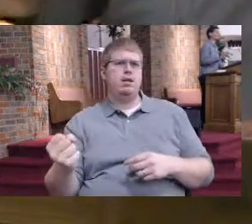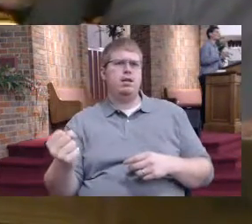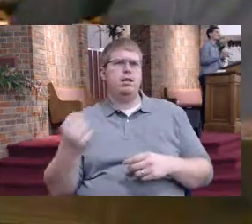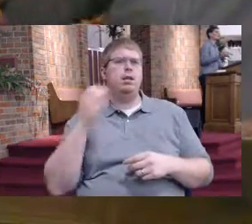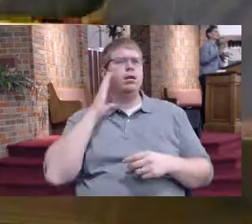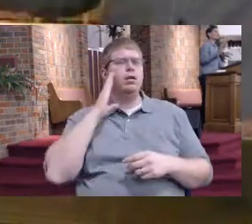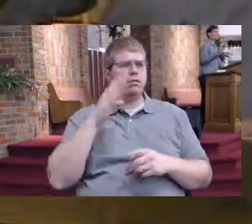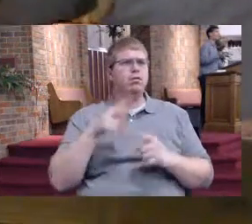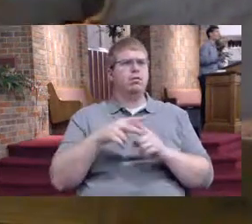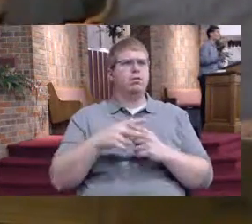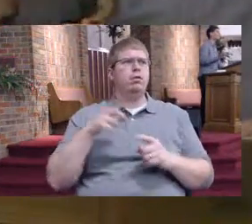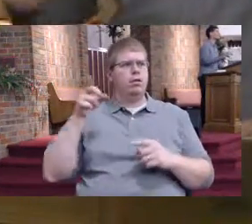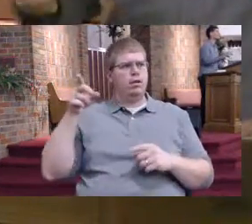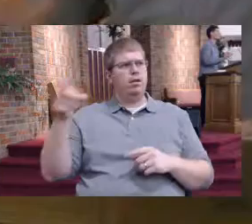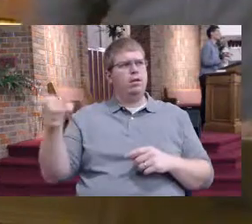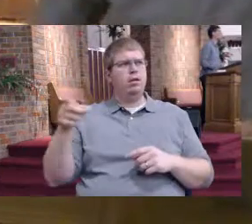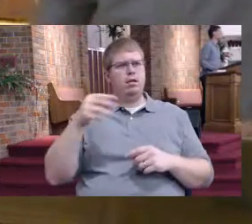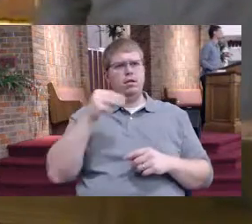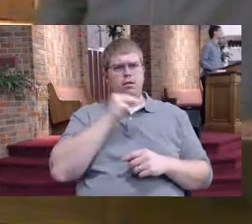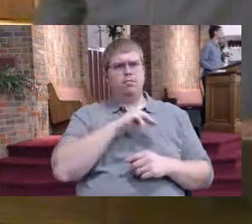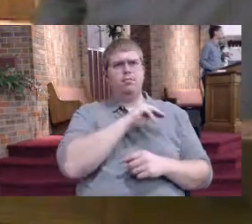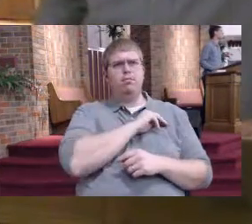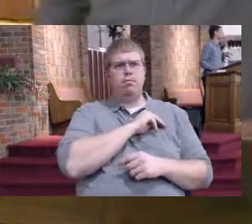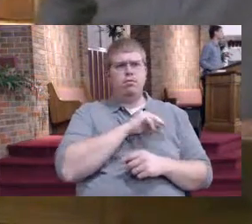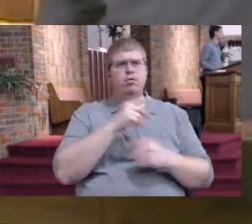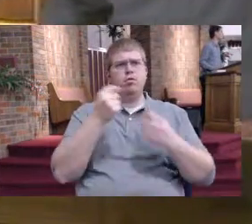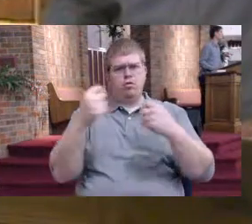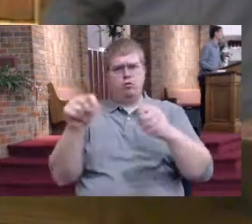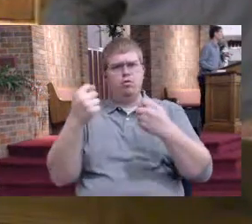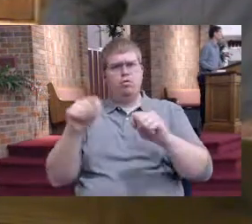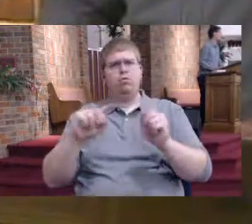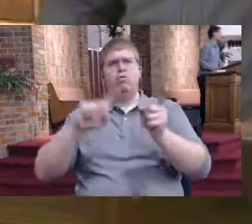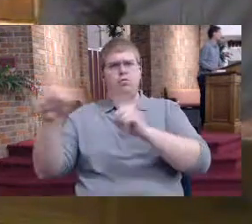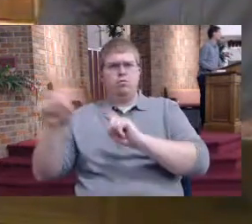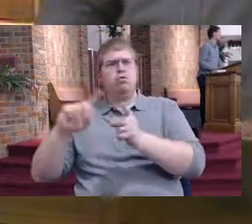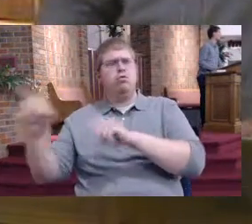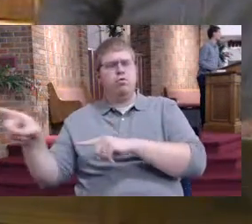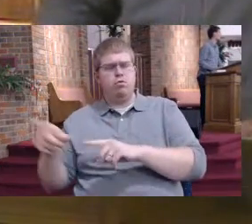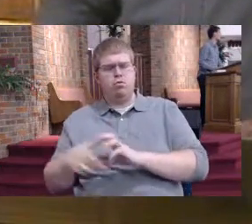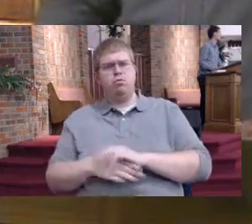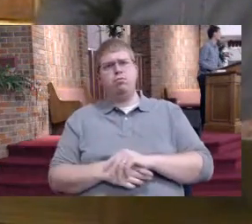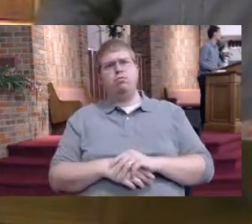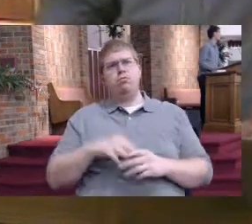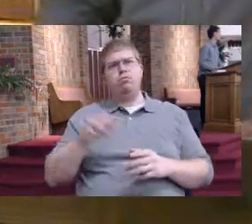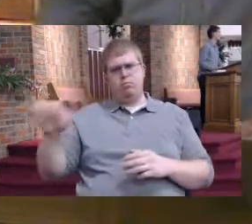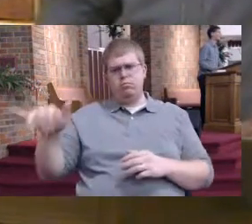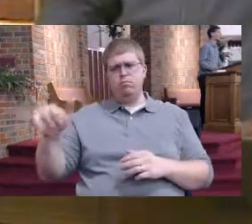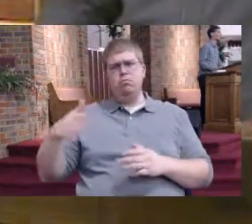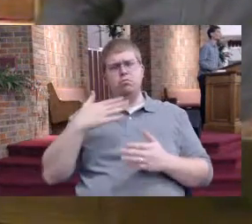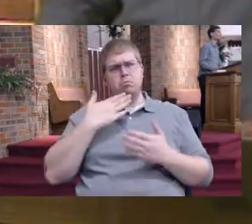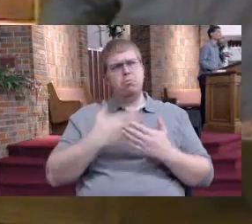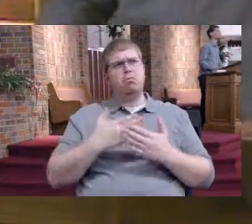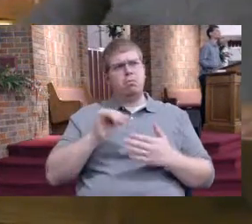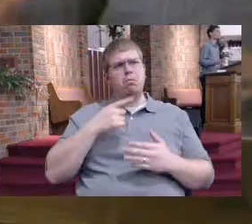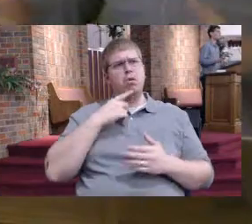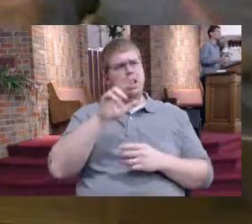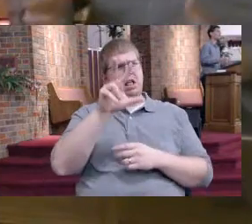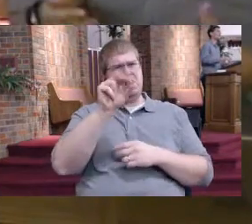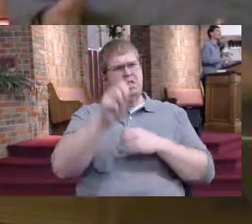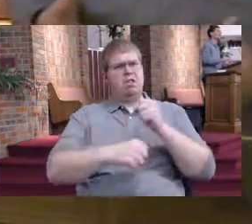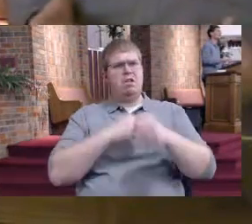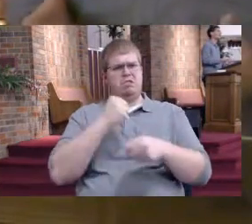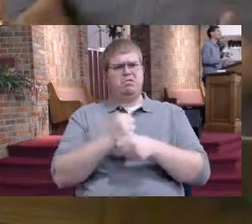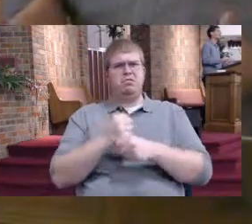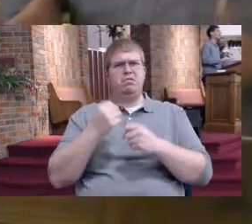were missionaries that were praying for Tabora to receive missionaries. So that was about almost 30 years of